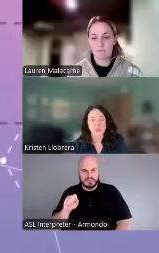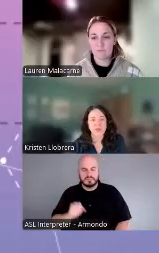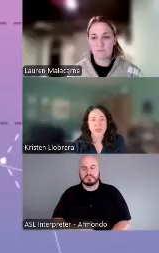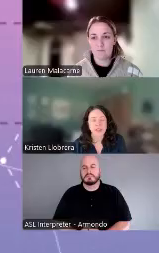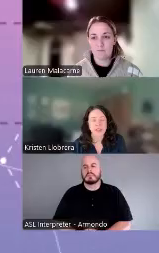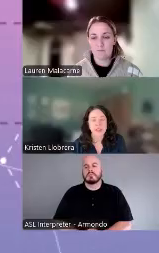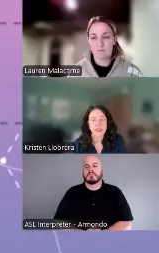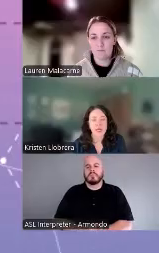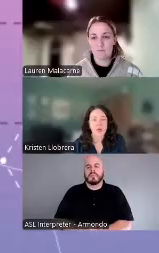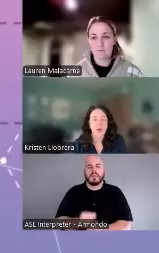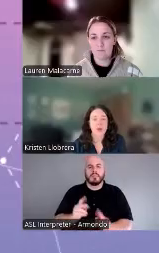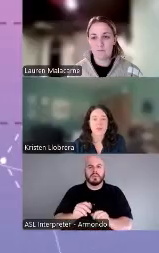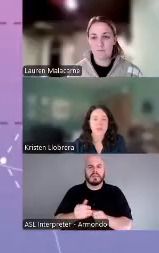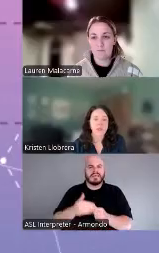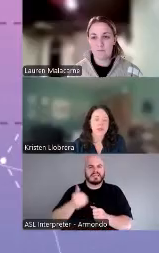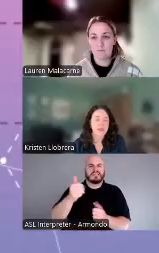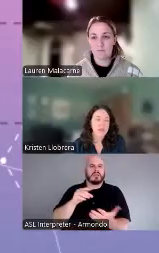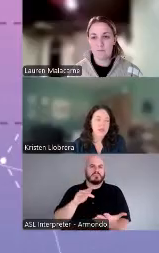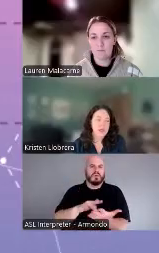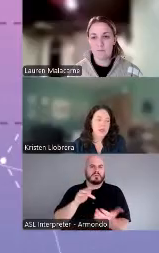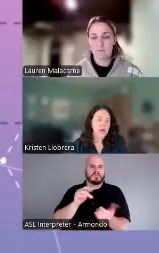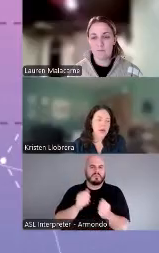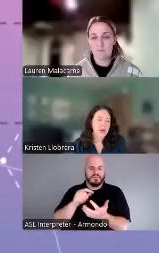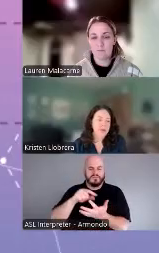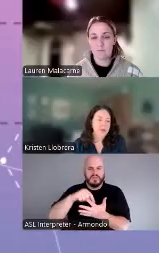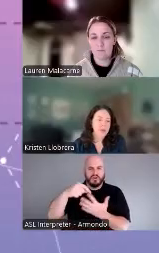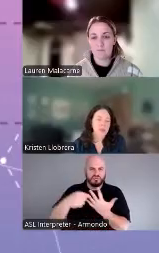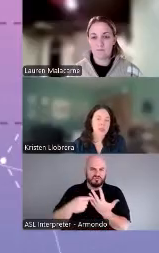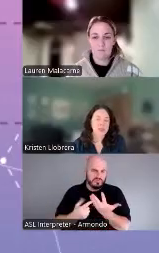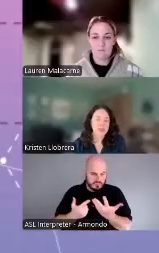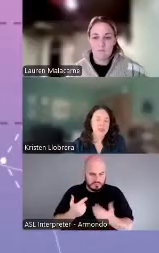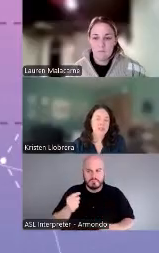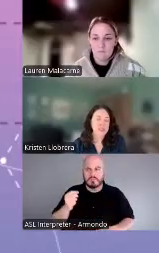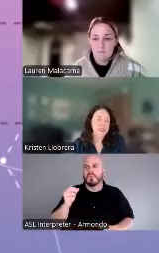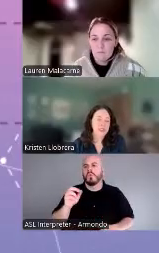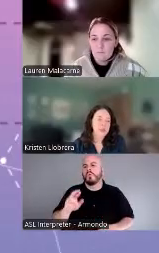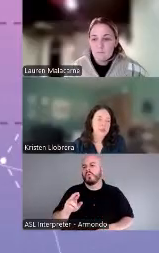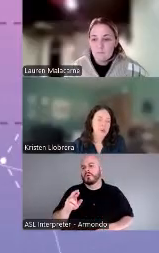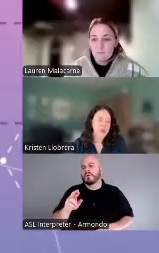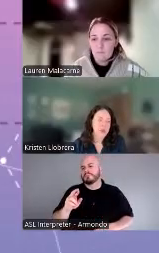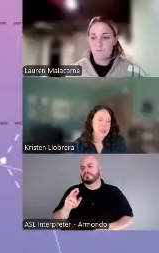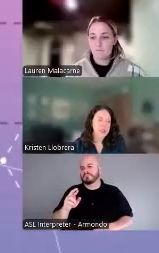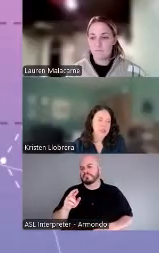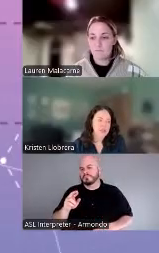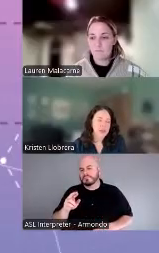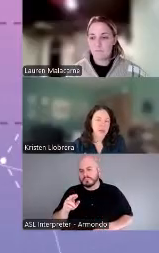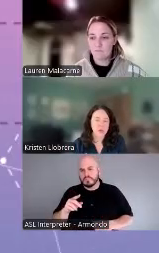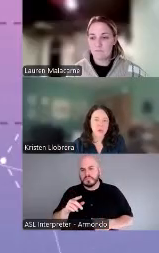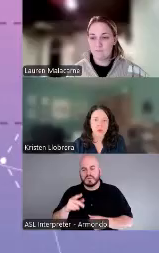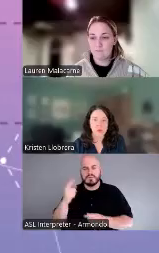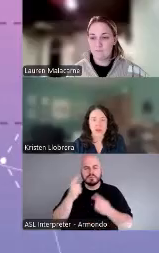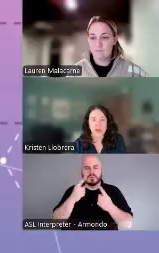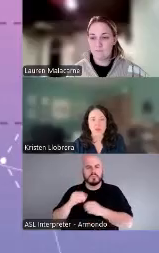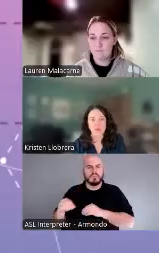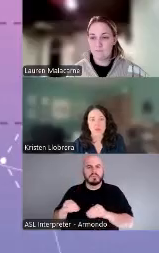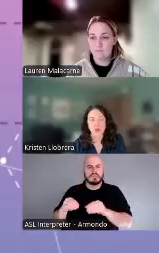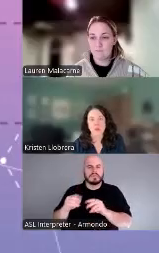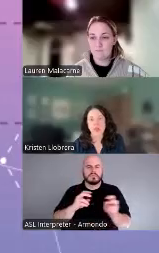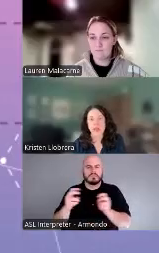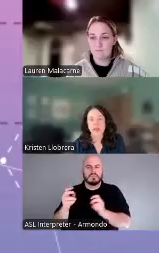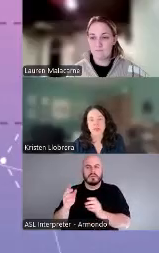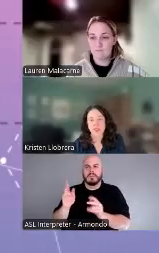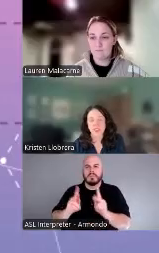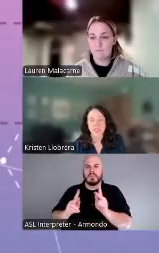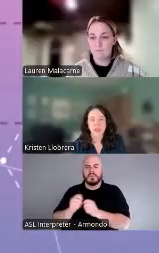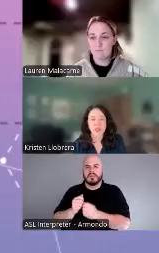press with their fingers, or even we even considered some mobility issues of people who might have more